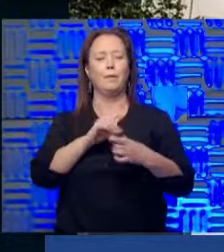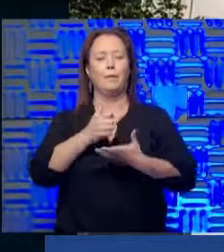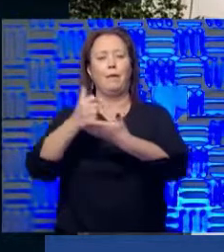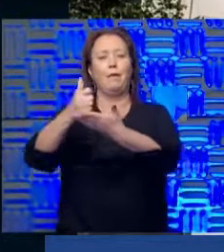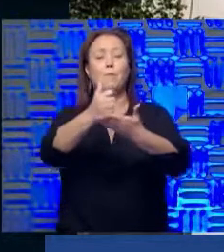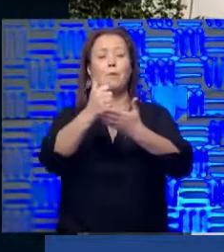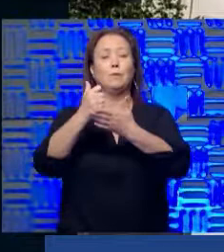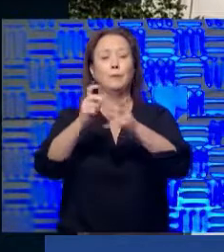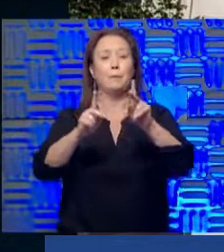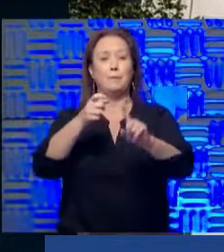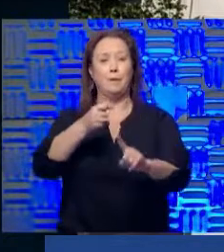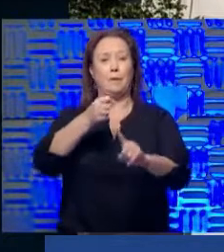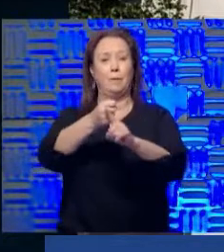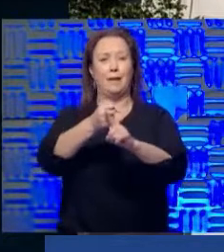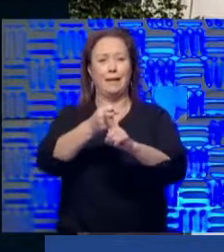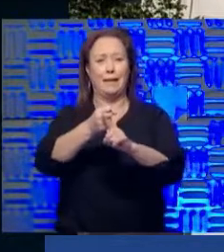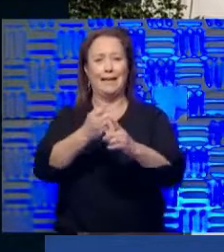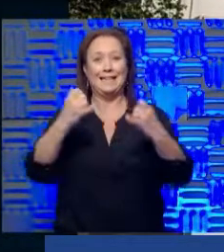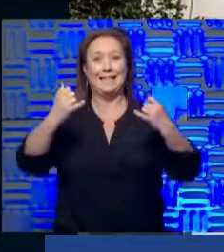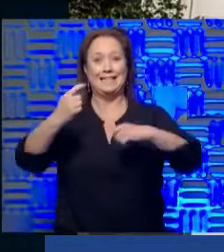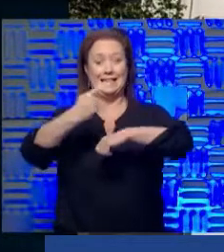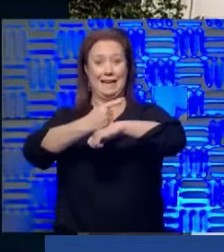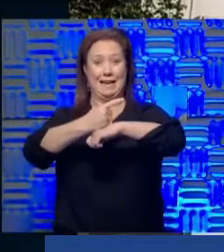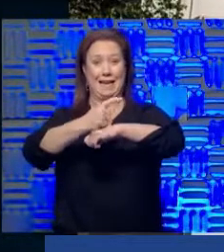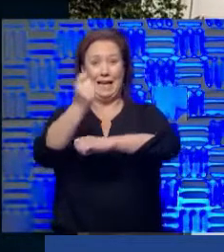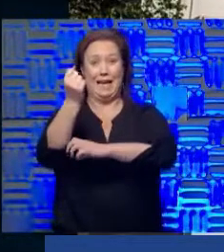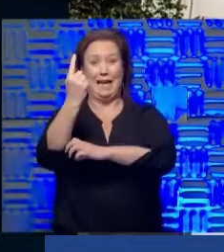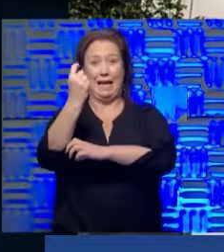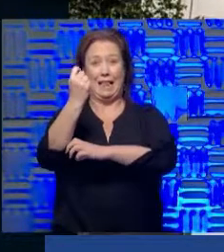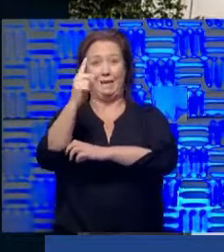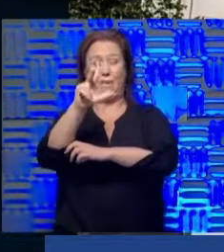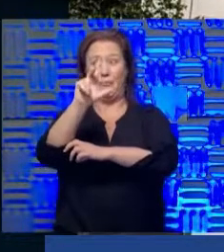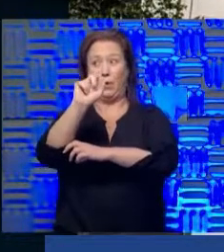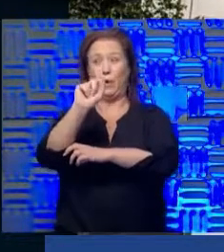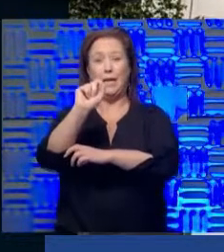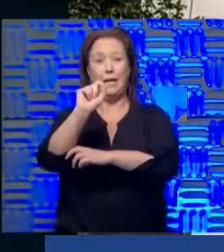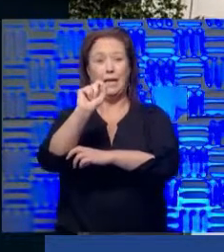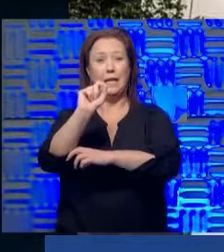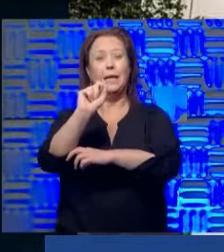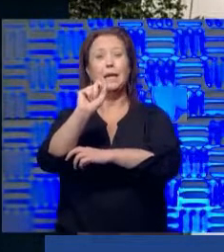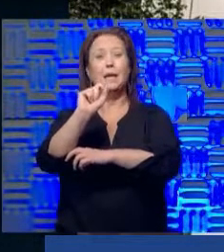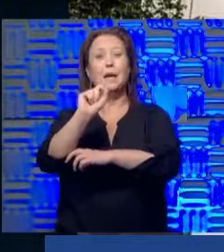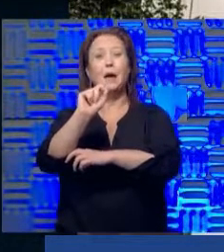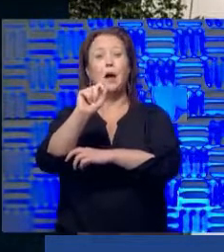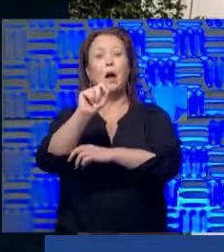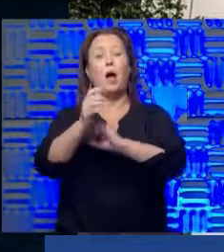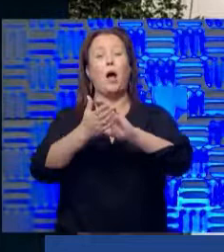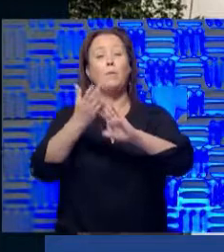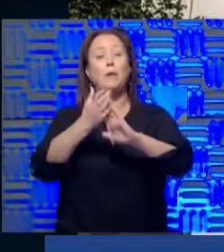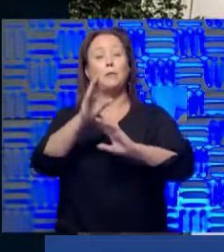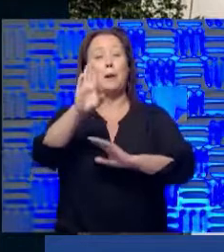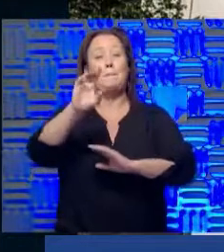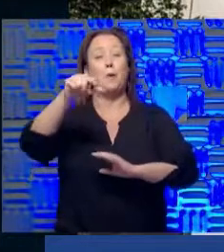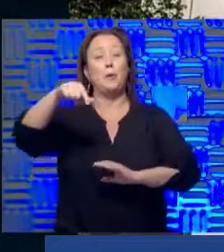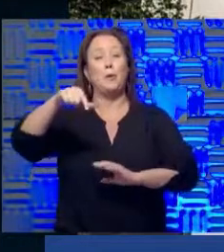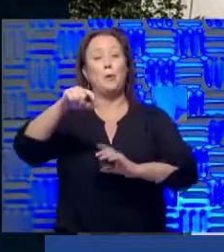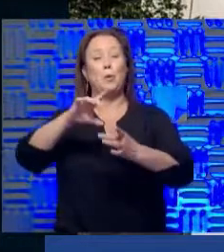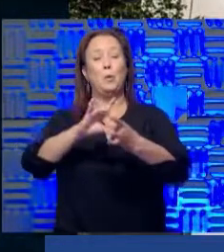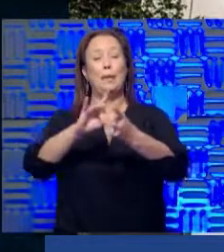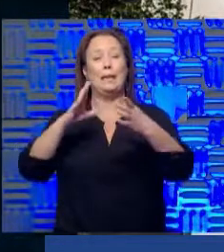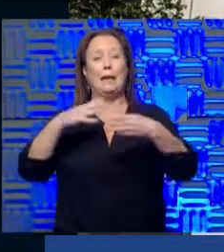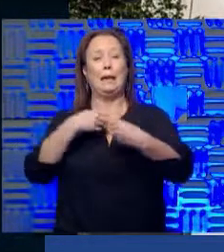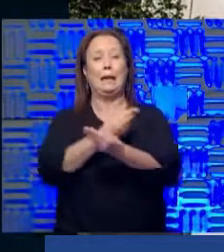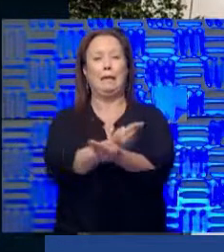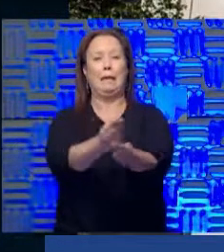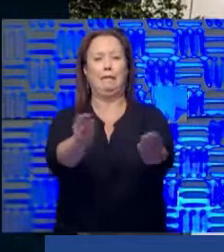folks affected. Today at 11:30 a.m., Operation Barbecue Relief, which has delivered meals